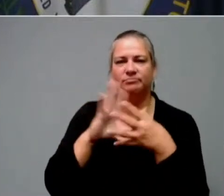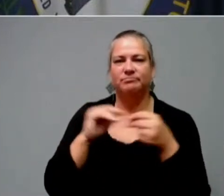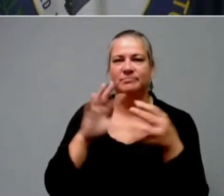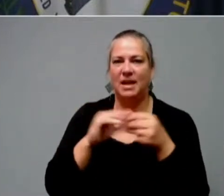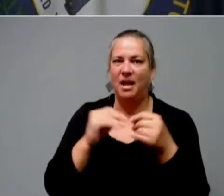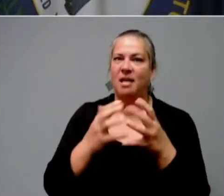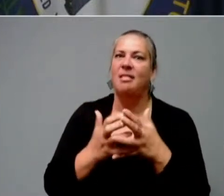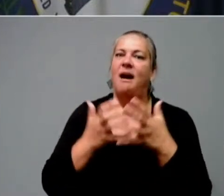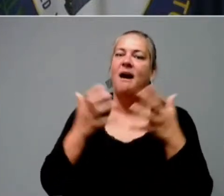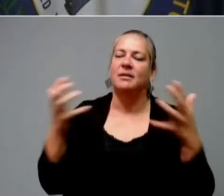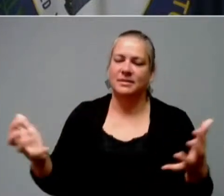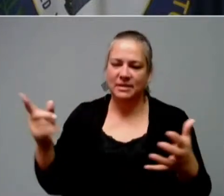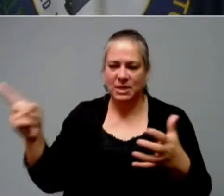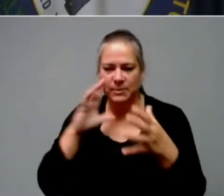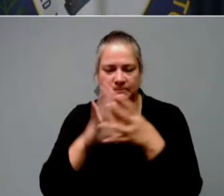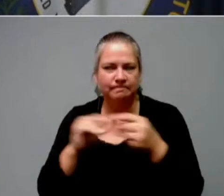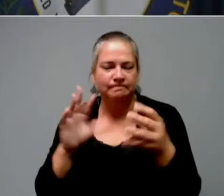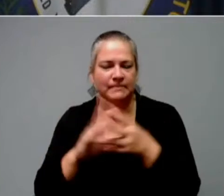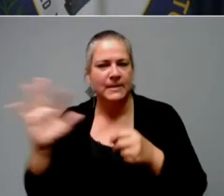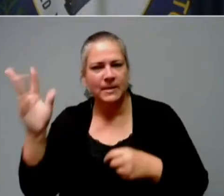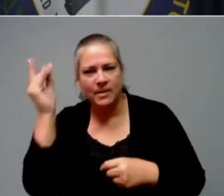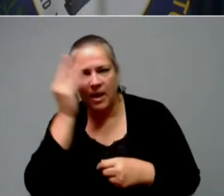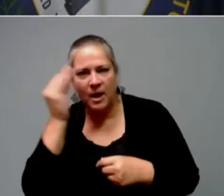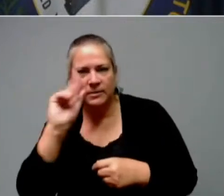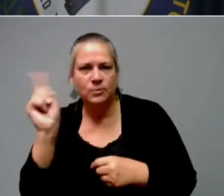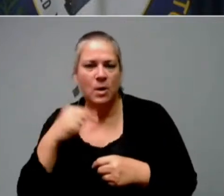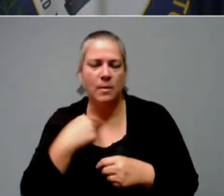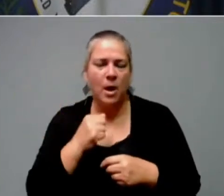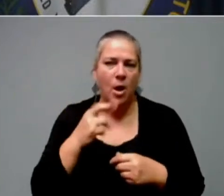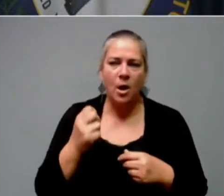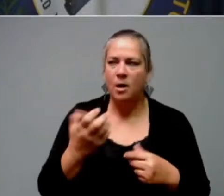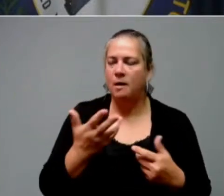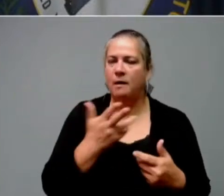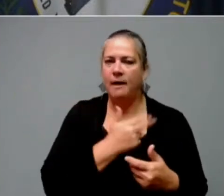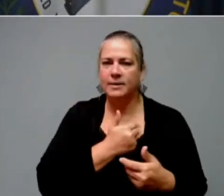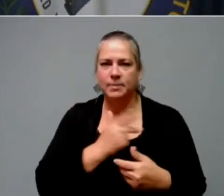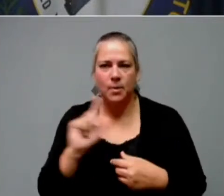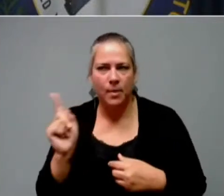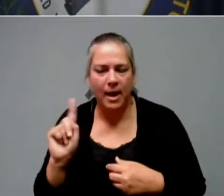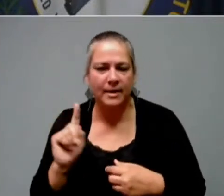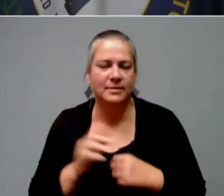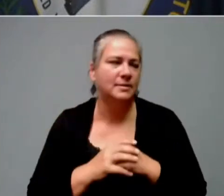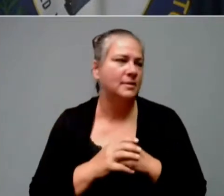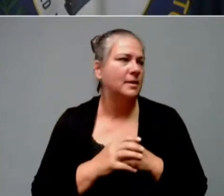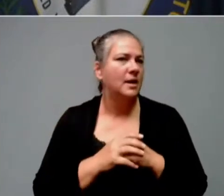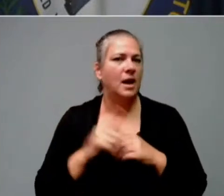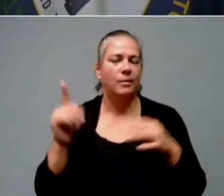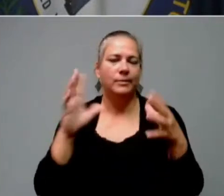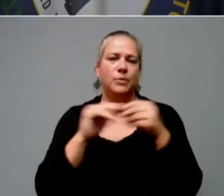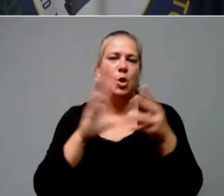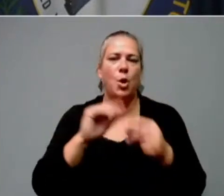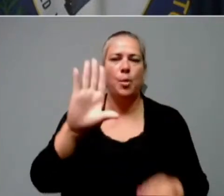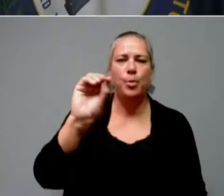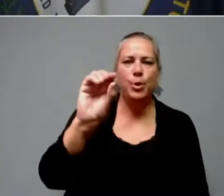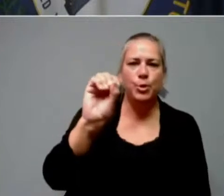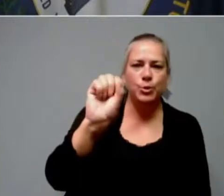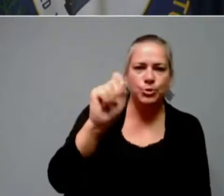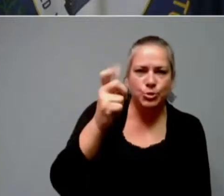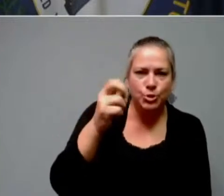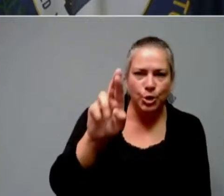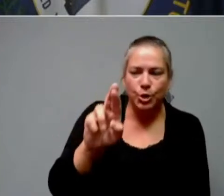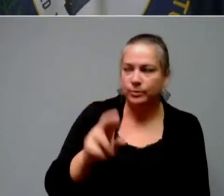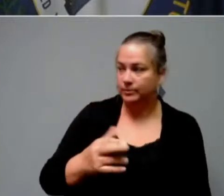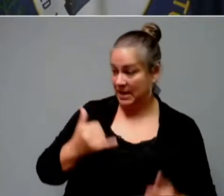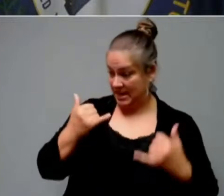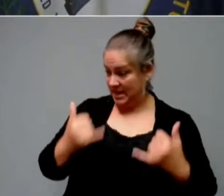going to give his thoughts on where we are in hospital capacity. He's going to talk about boosters and what we know today from